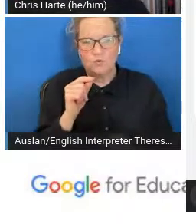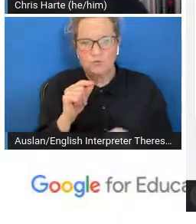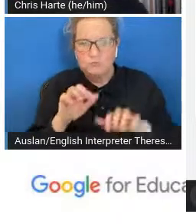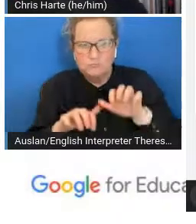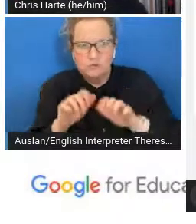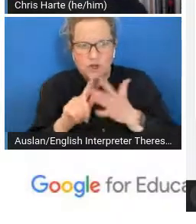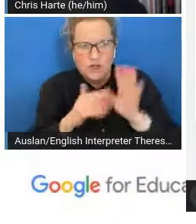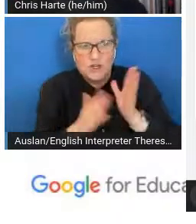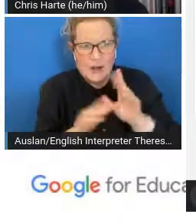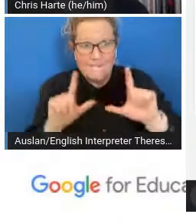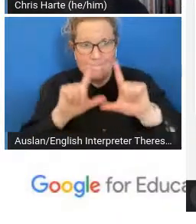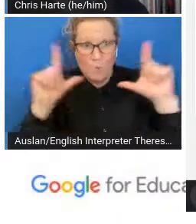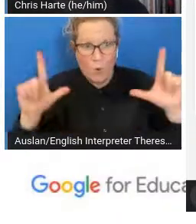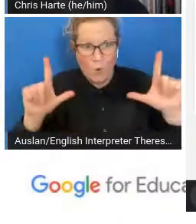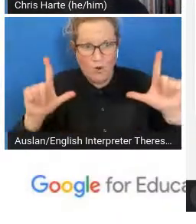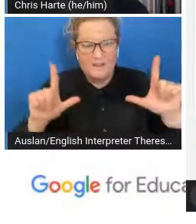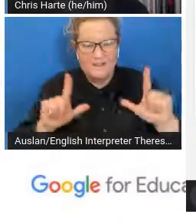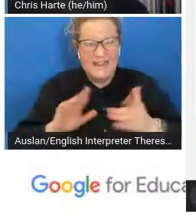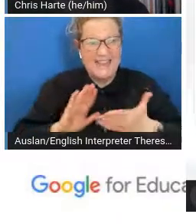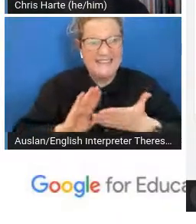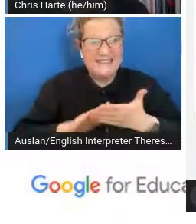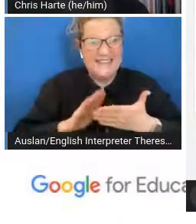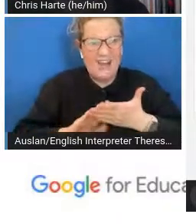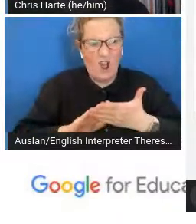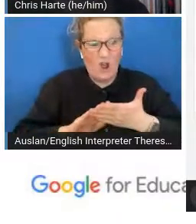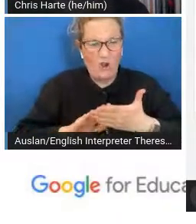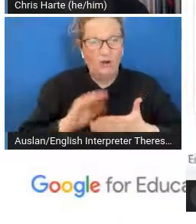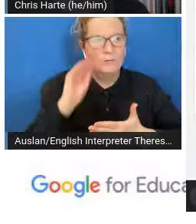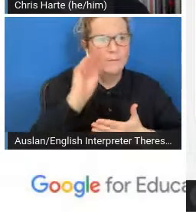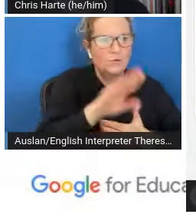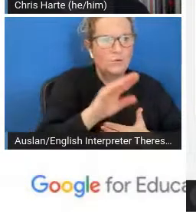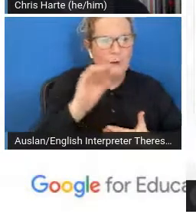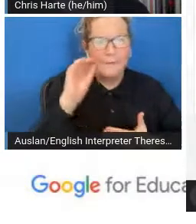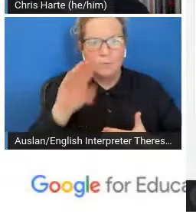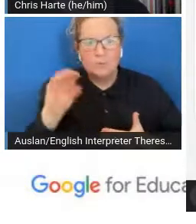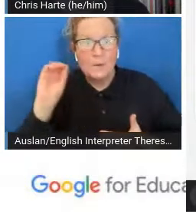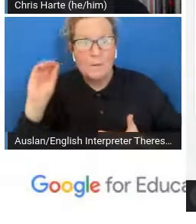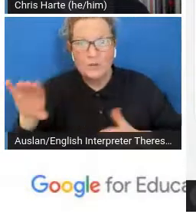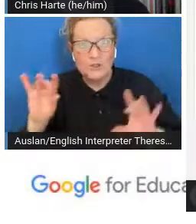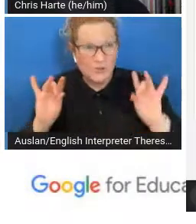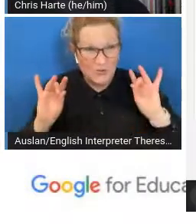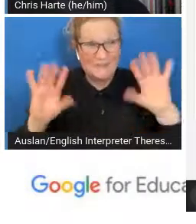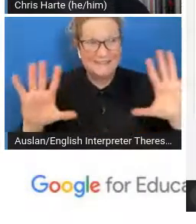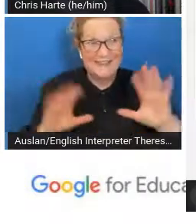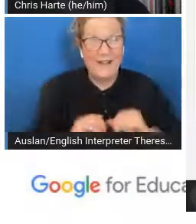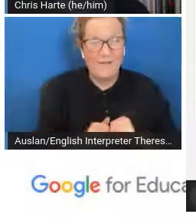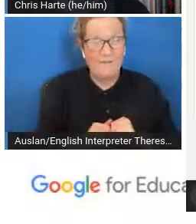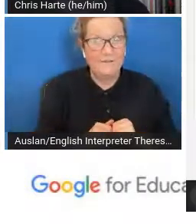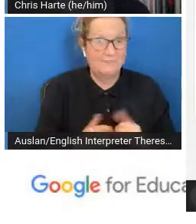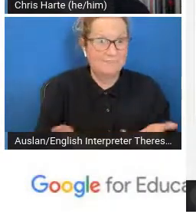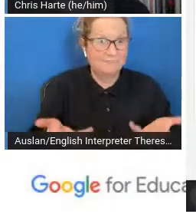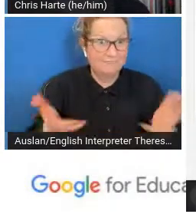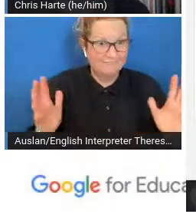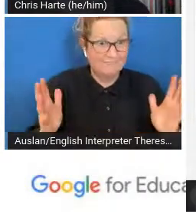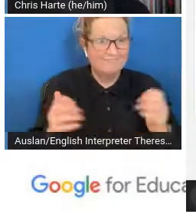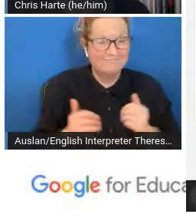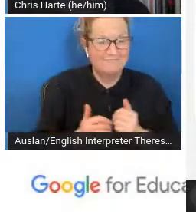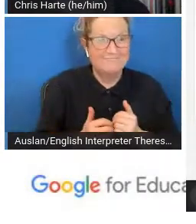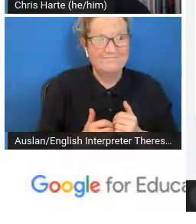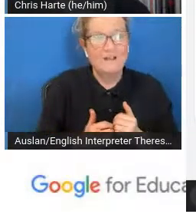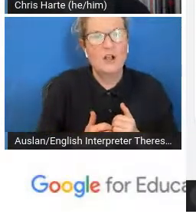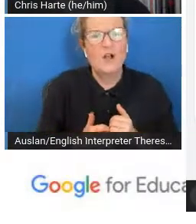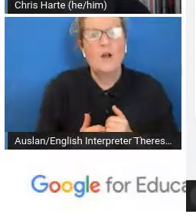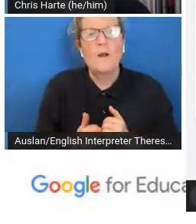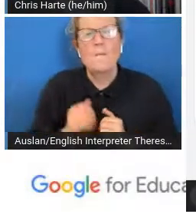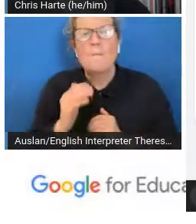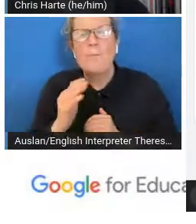grab a sticky note, and add in some ideas that you might take away as a project